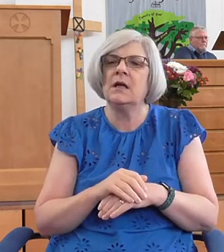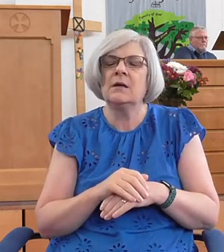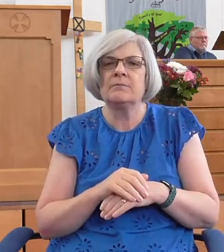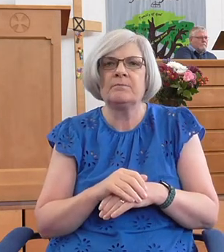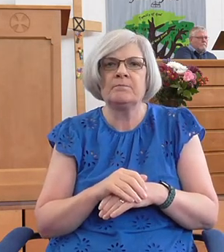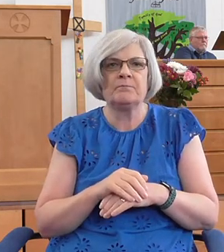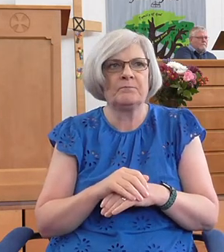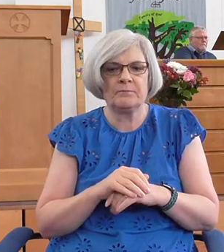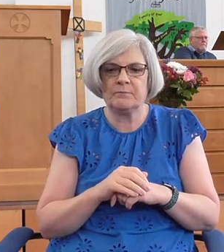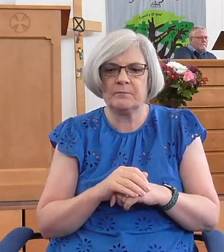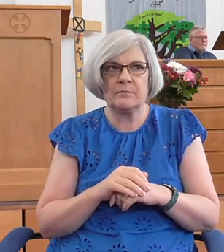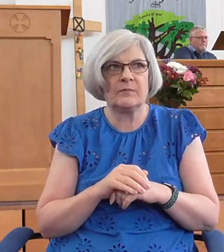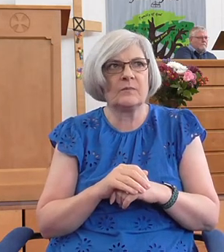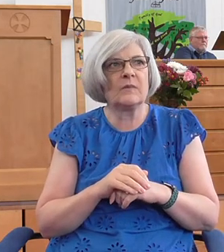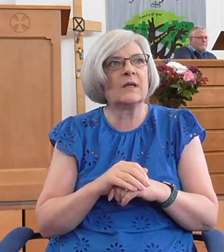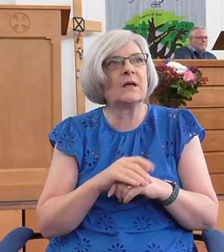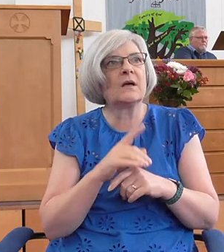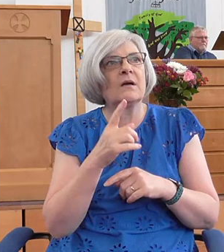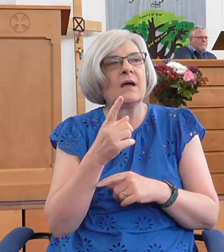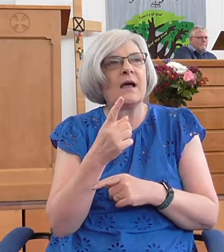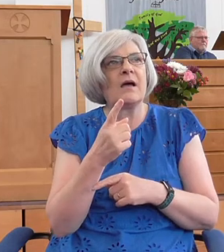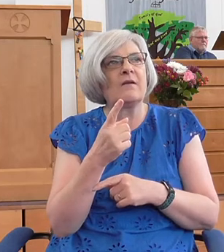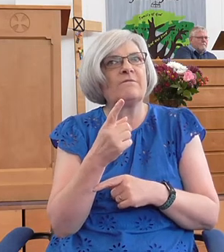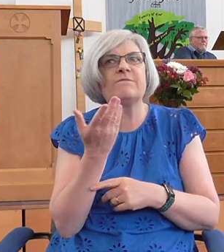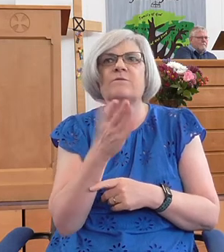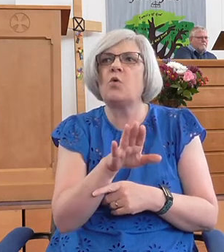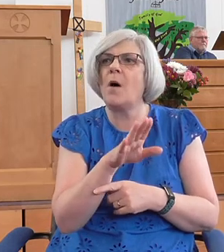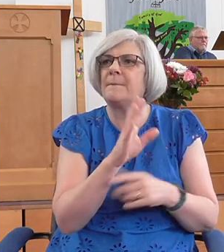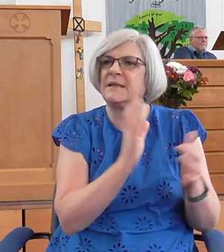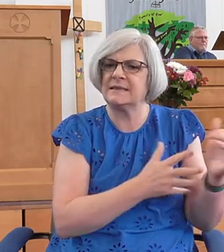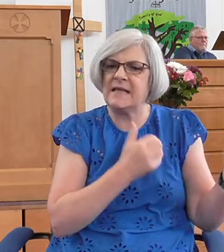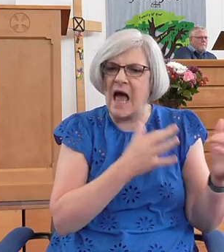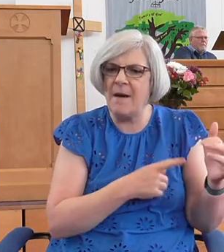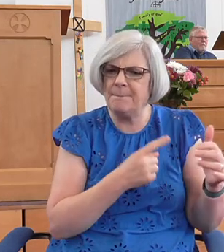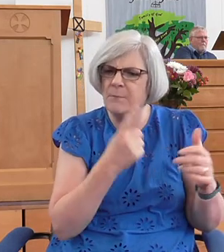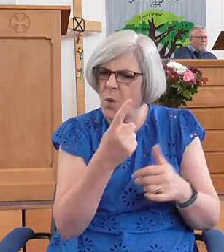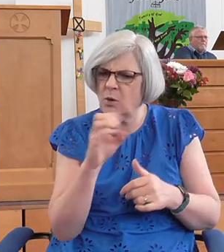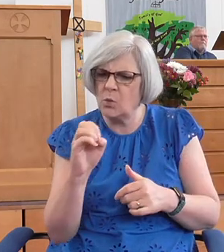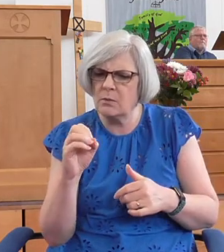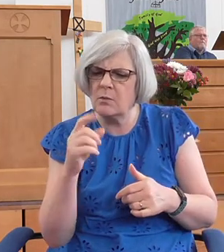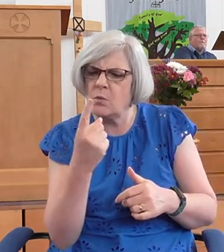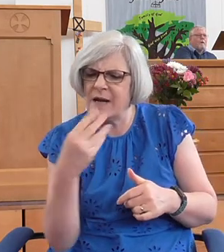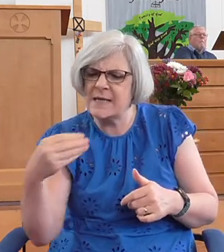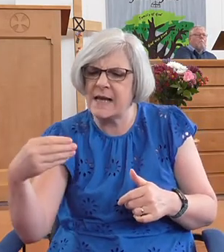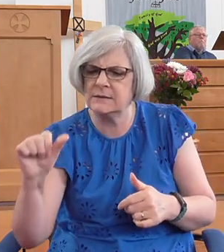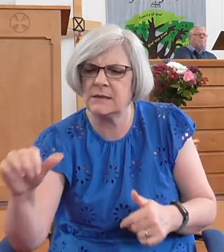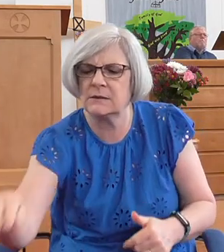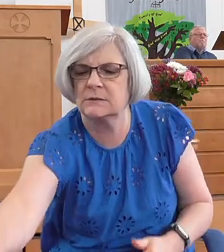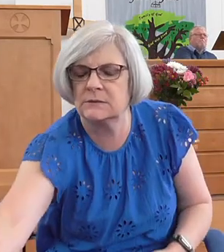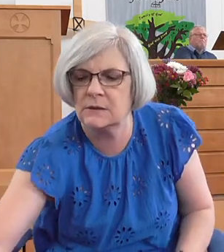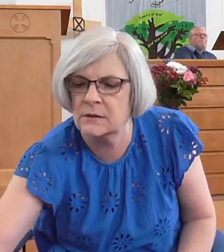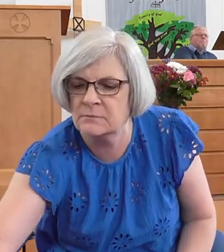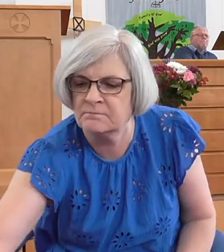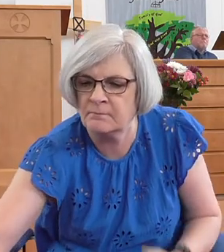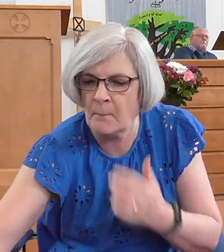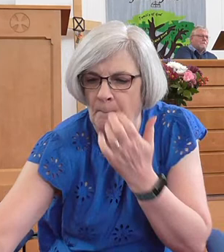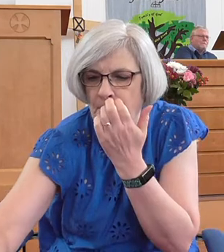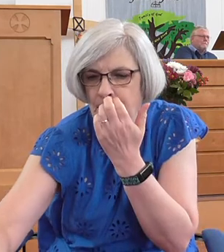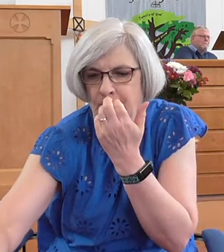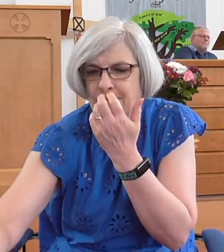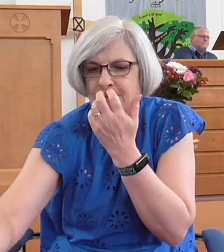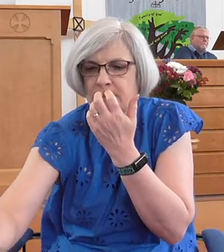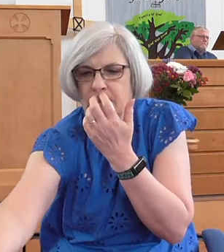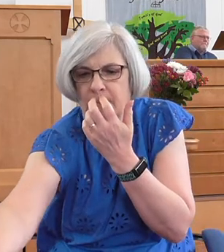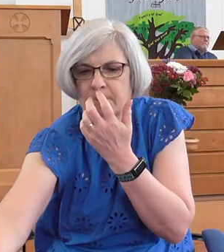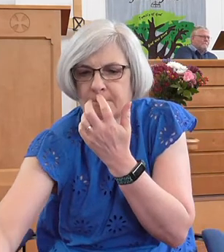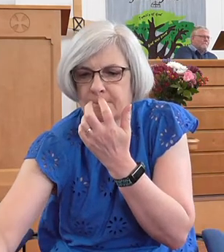the way, at the very top there, it says, it comes from Psalm 106, by the way, not 119.6. They soon forgot what God had done and did not